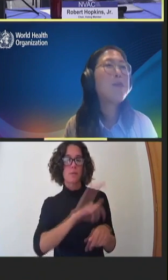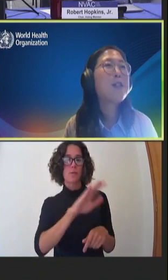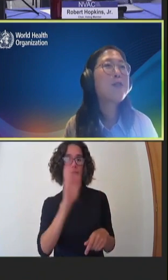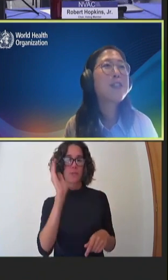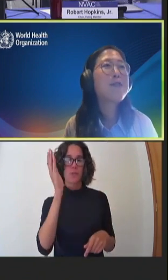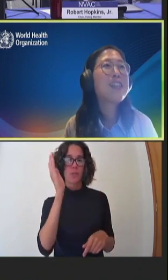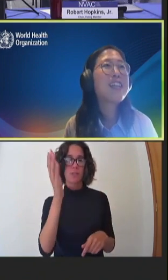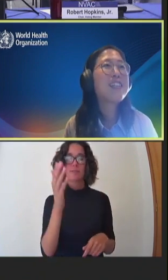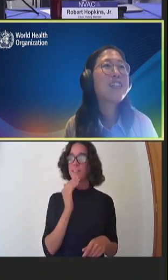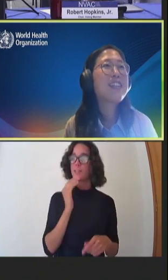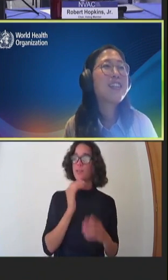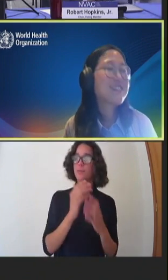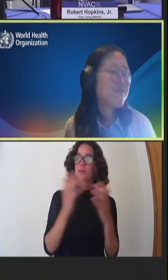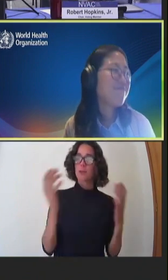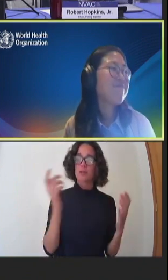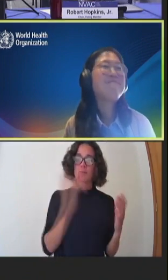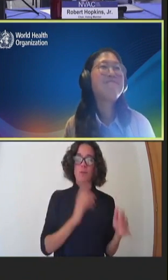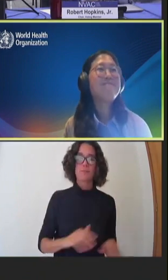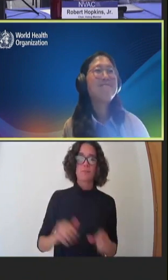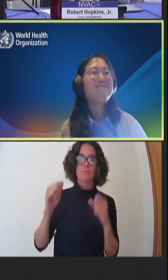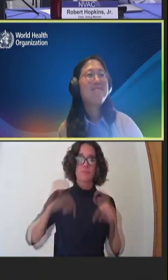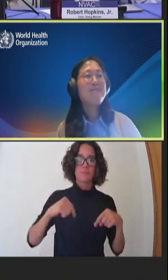Thank you very much for the invitation.